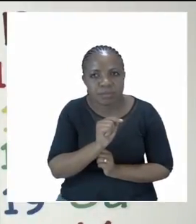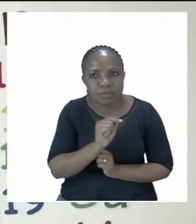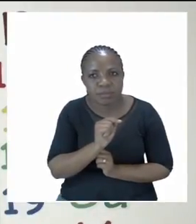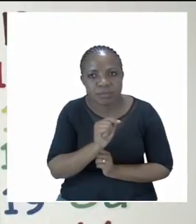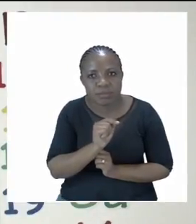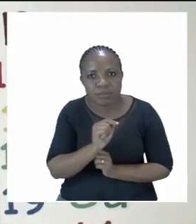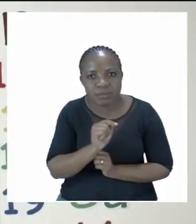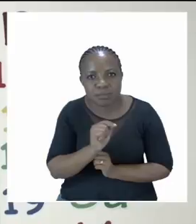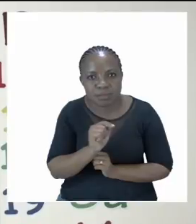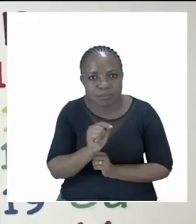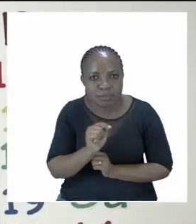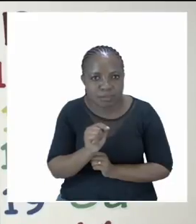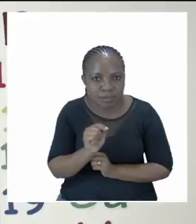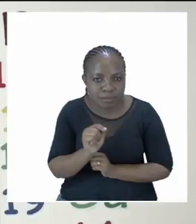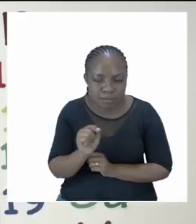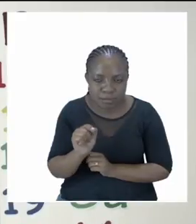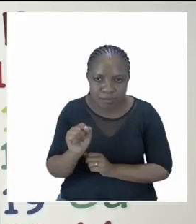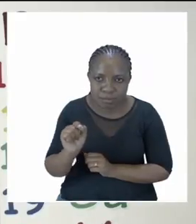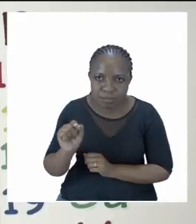down, and